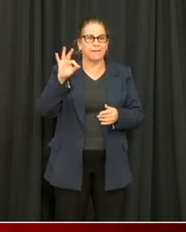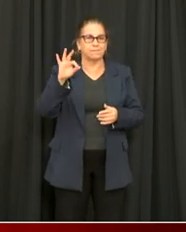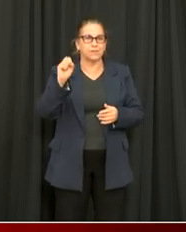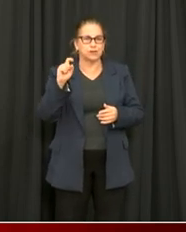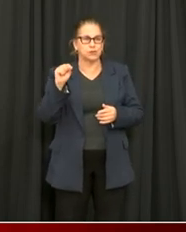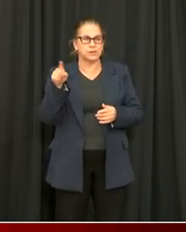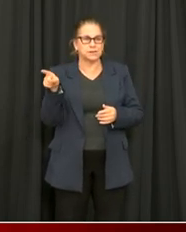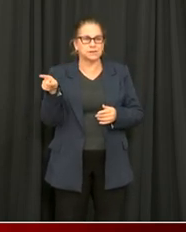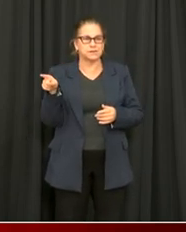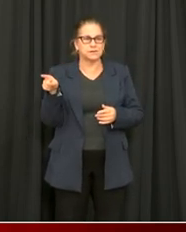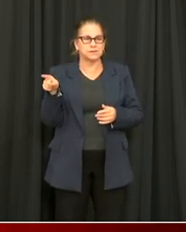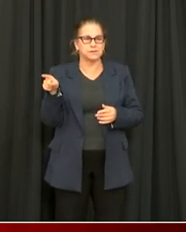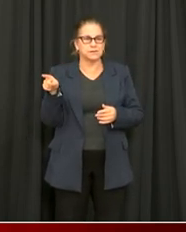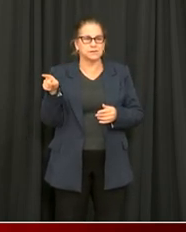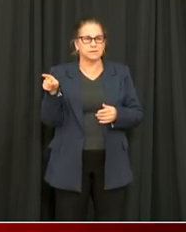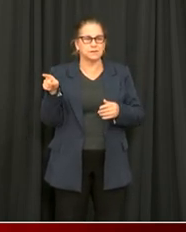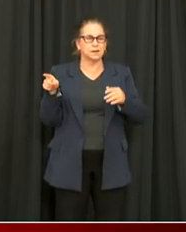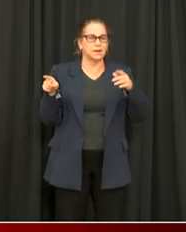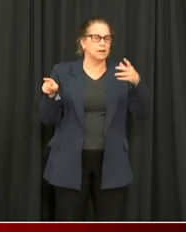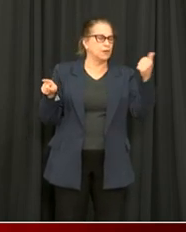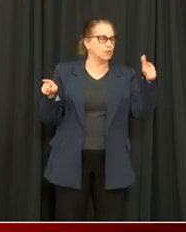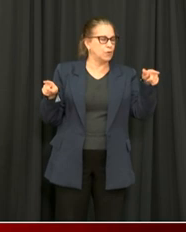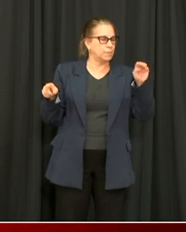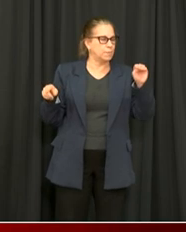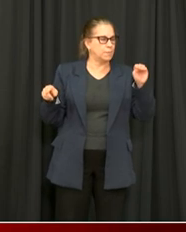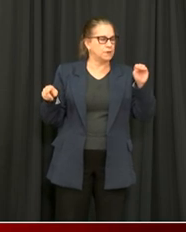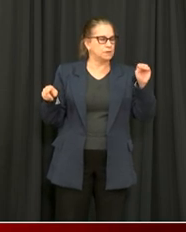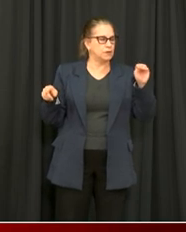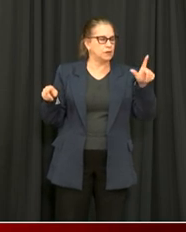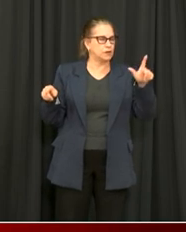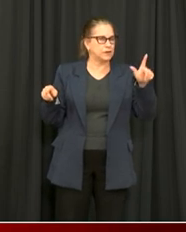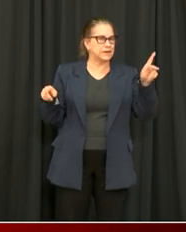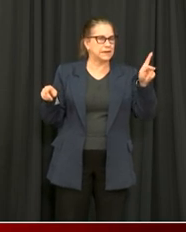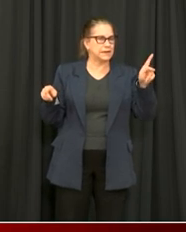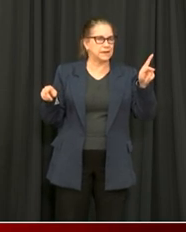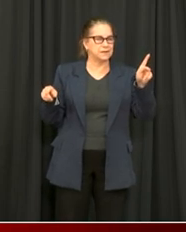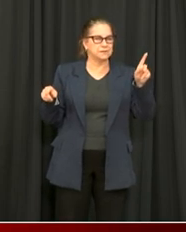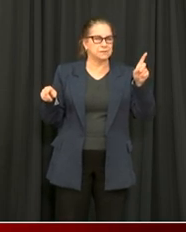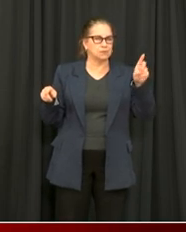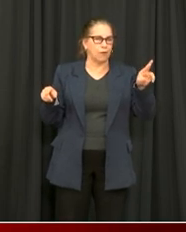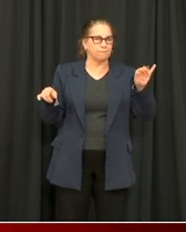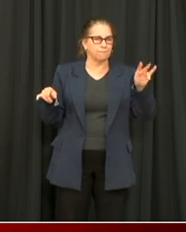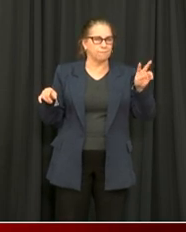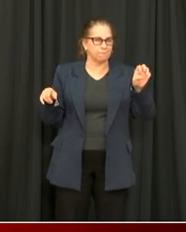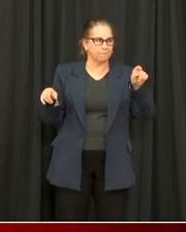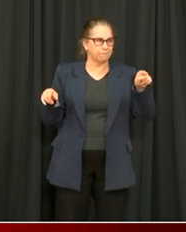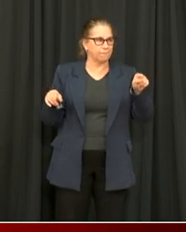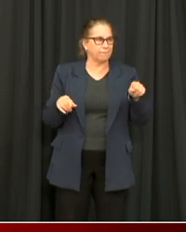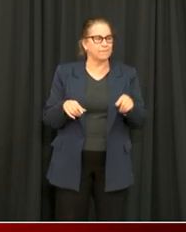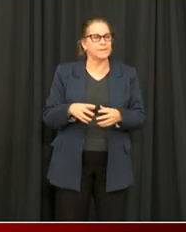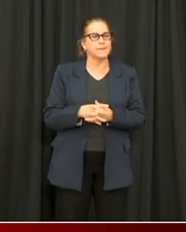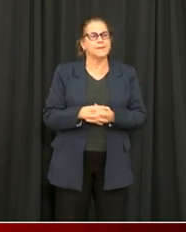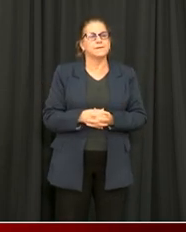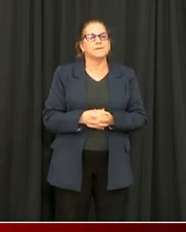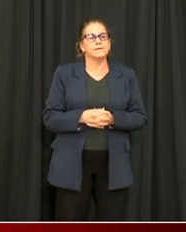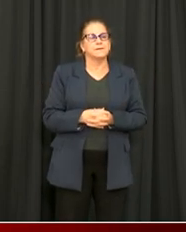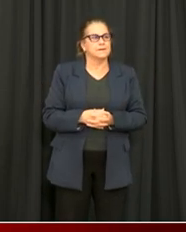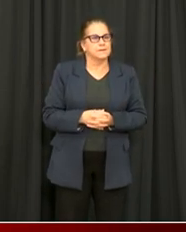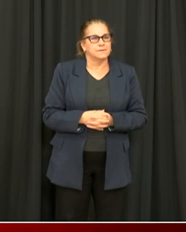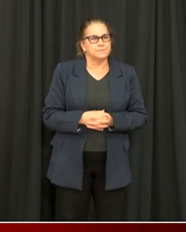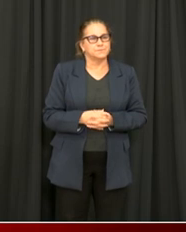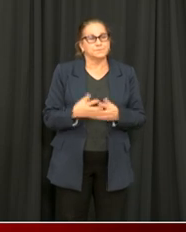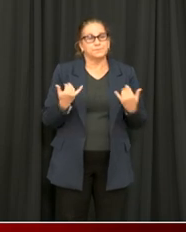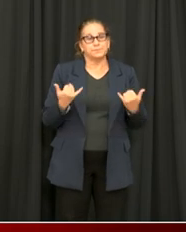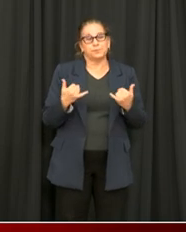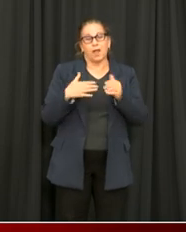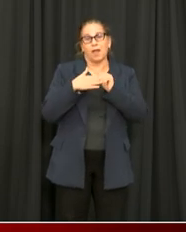Avenue Southeast that will be available today. So now let's move to our discussion about